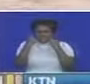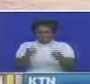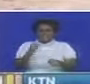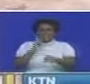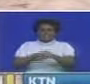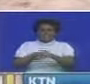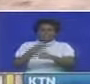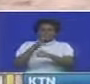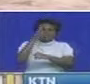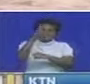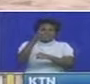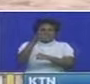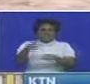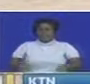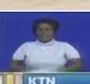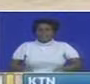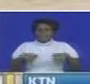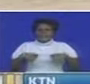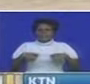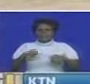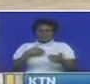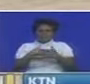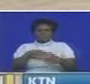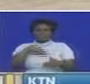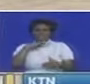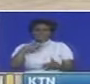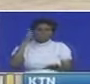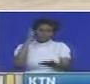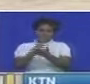ahead, lives hanging on the line. It is true.